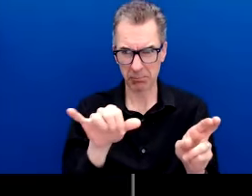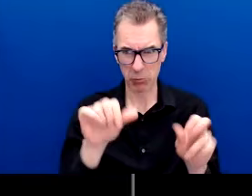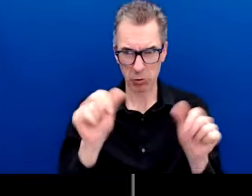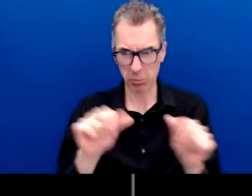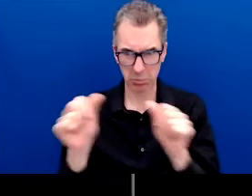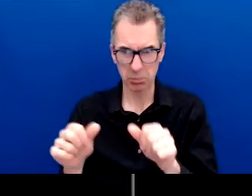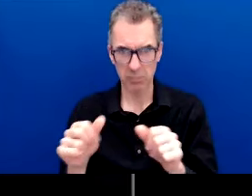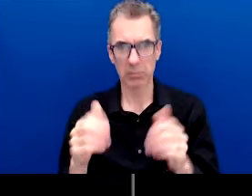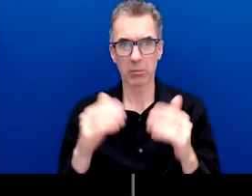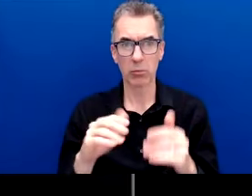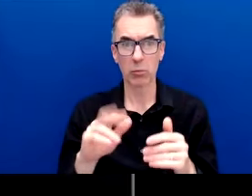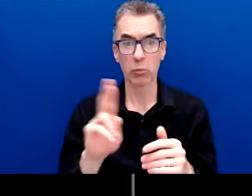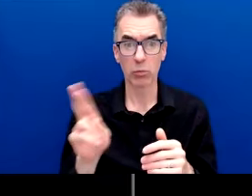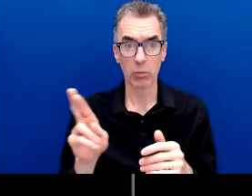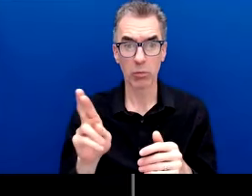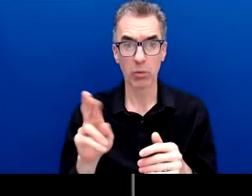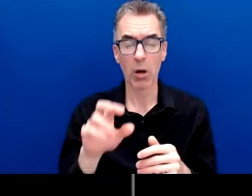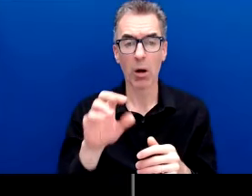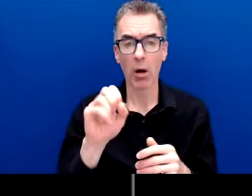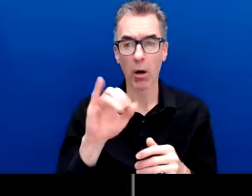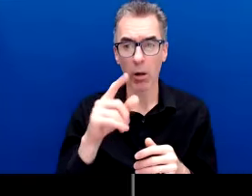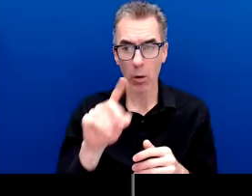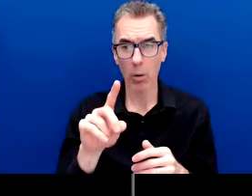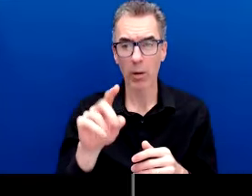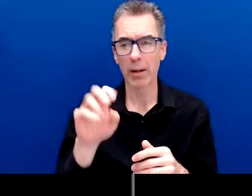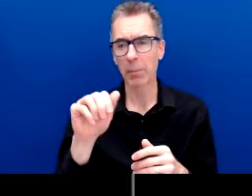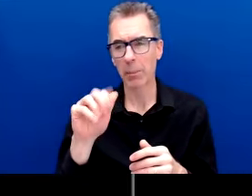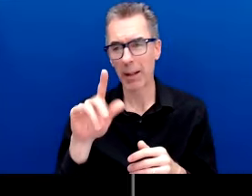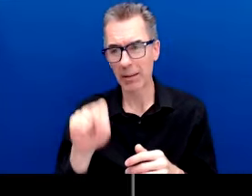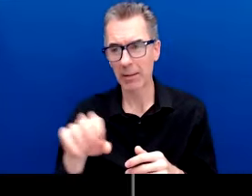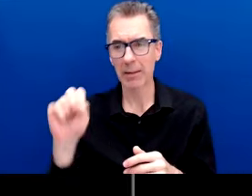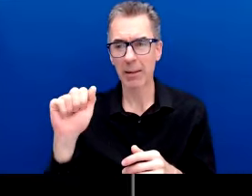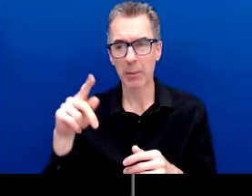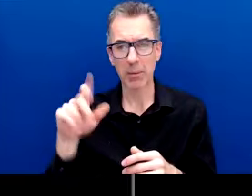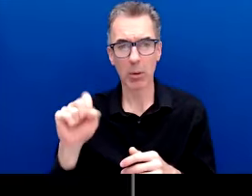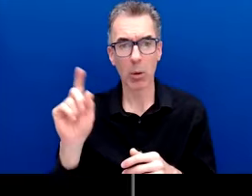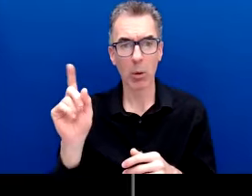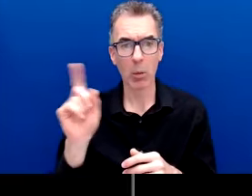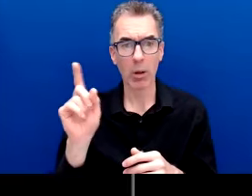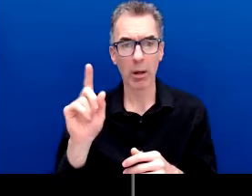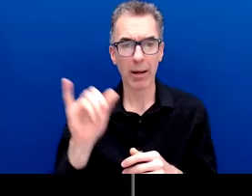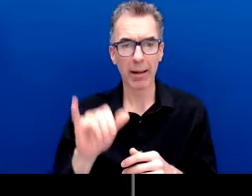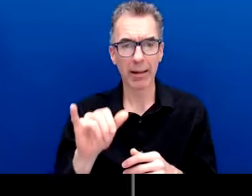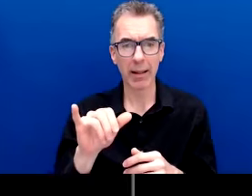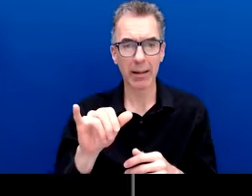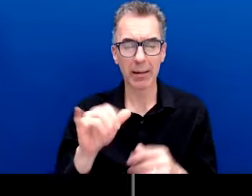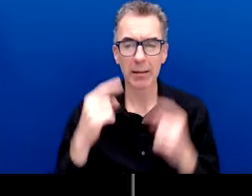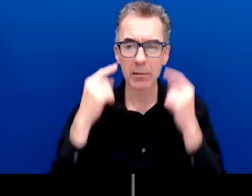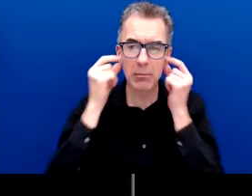the ossicles, the malleus, incus, and stapes, which are located in the tympanic portion of the temporal